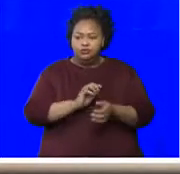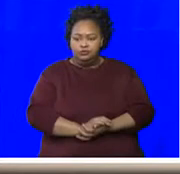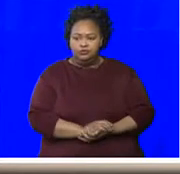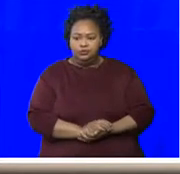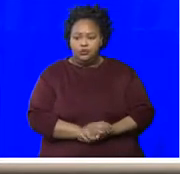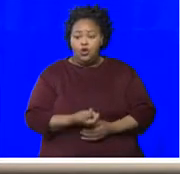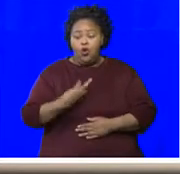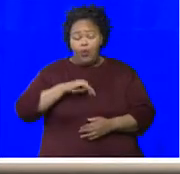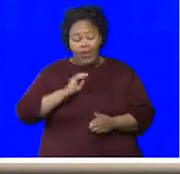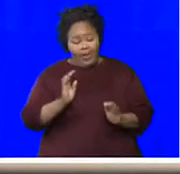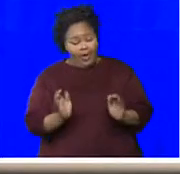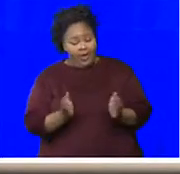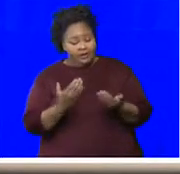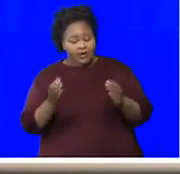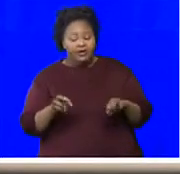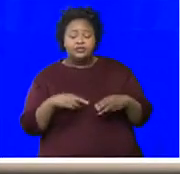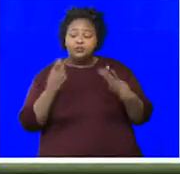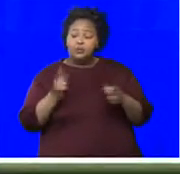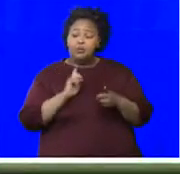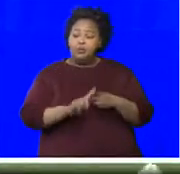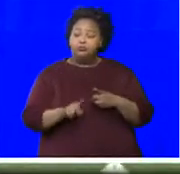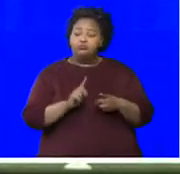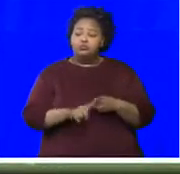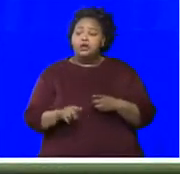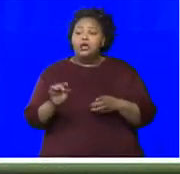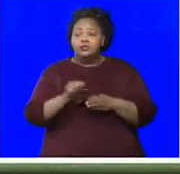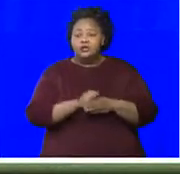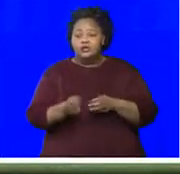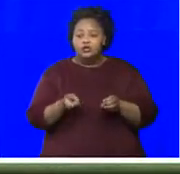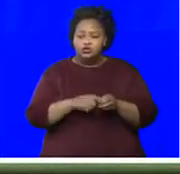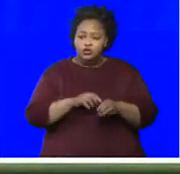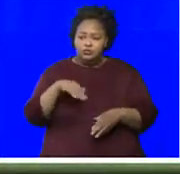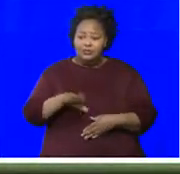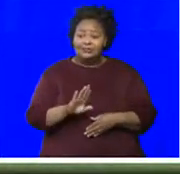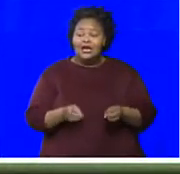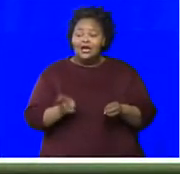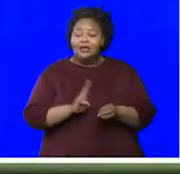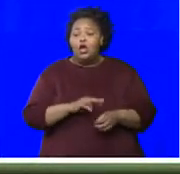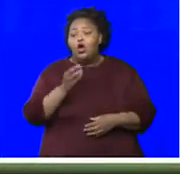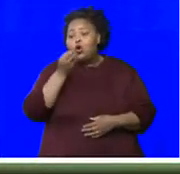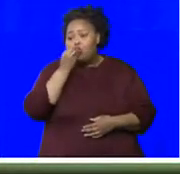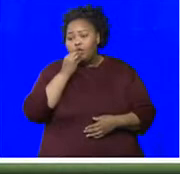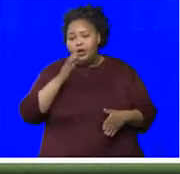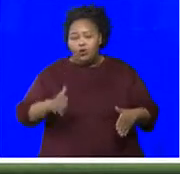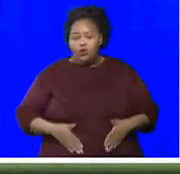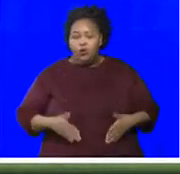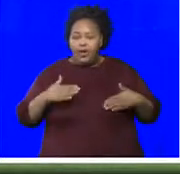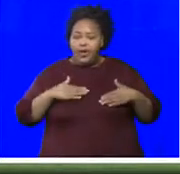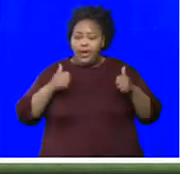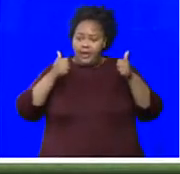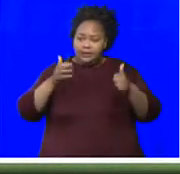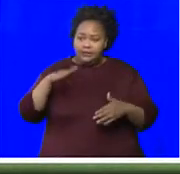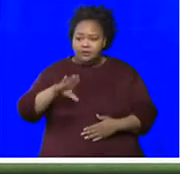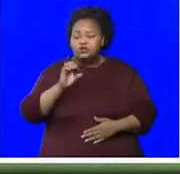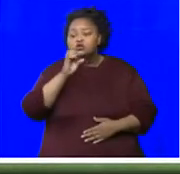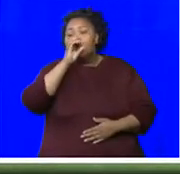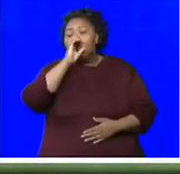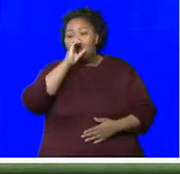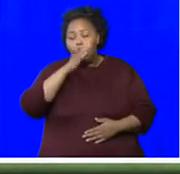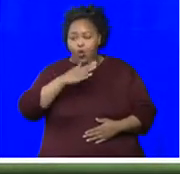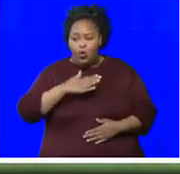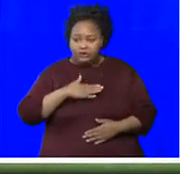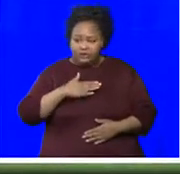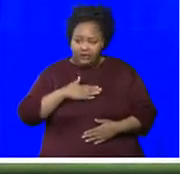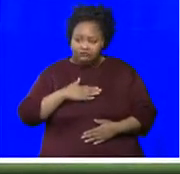this time and provide players with good diet and hydration. Water should be